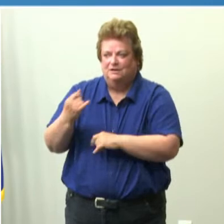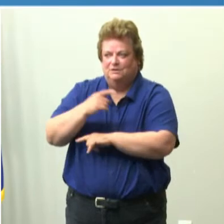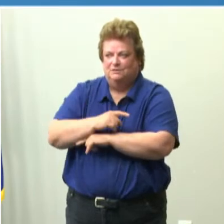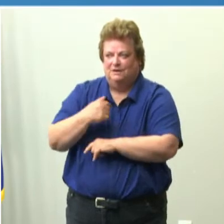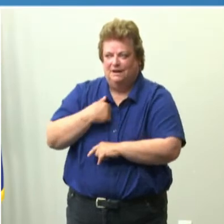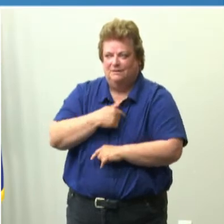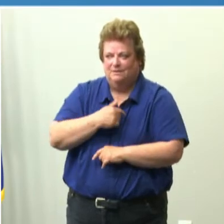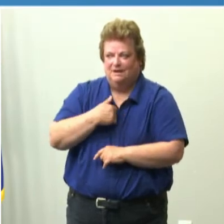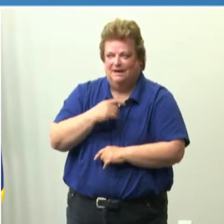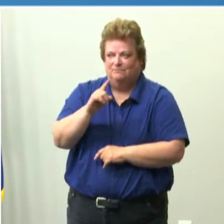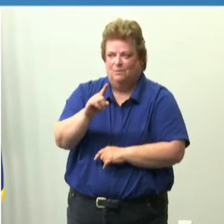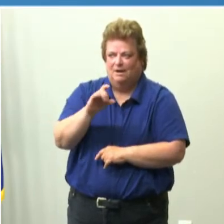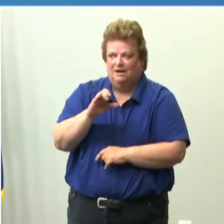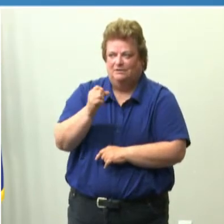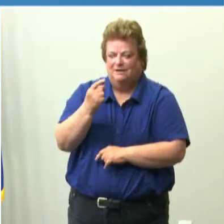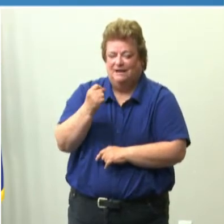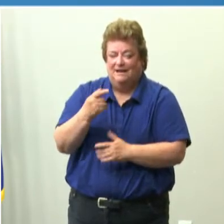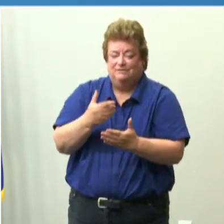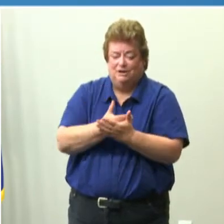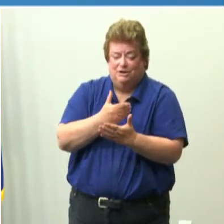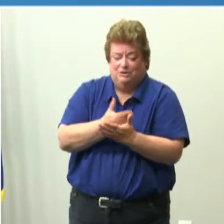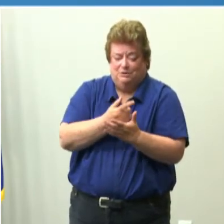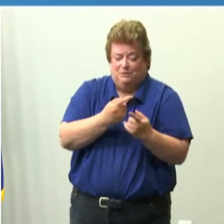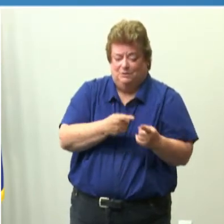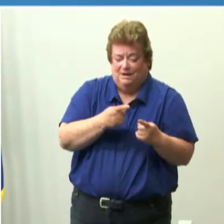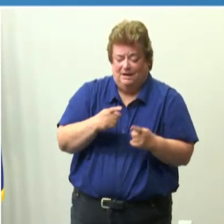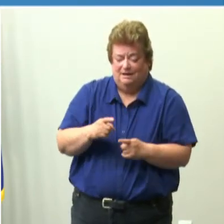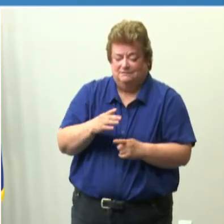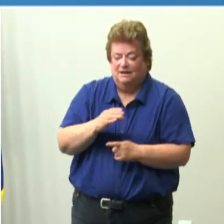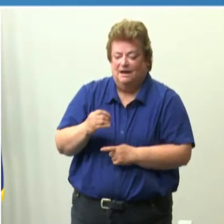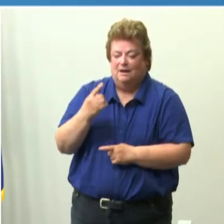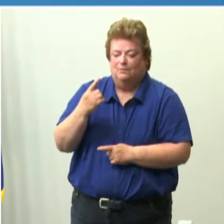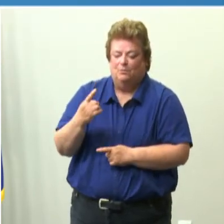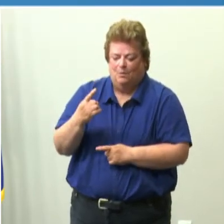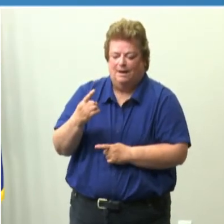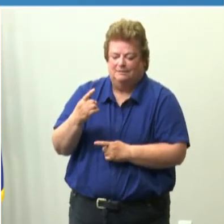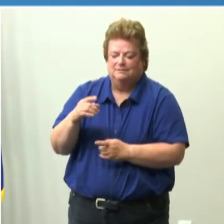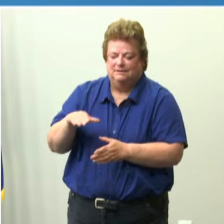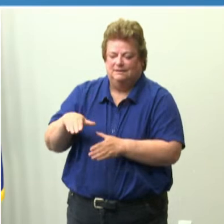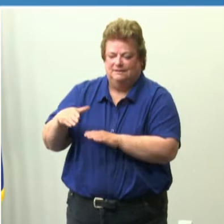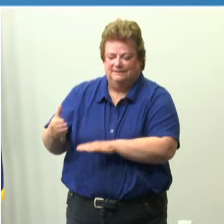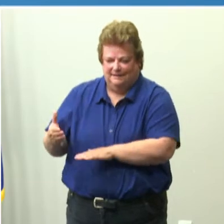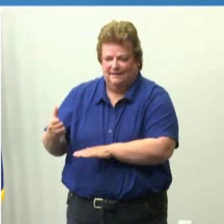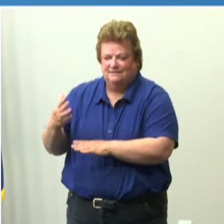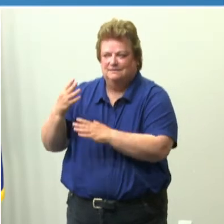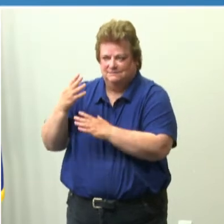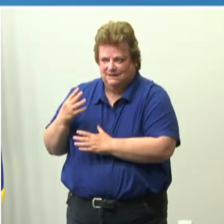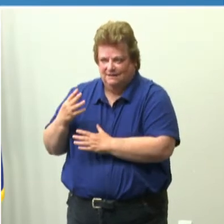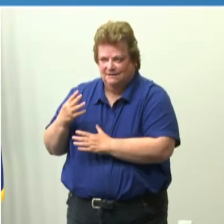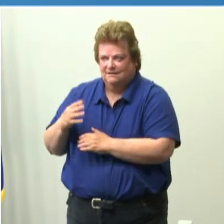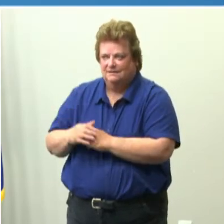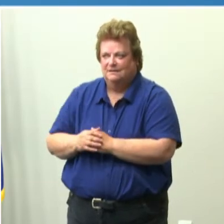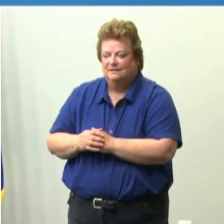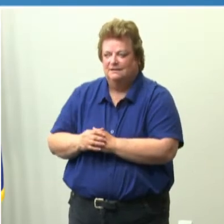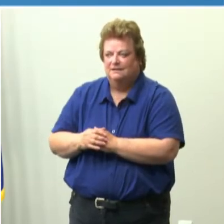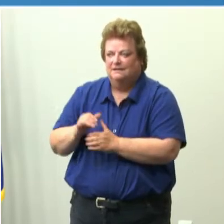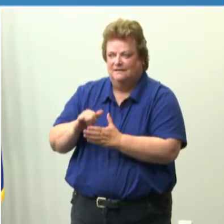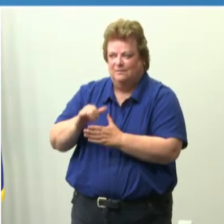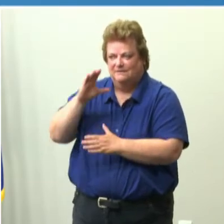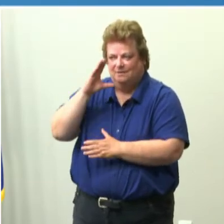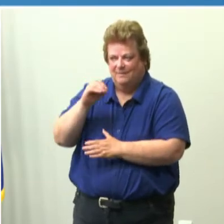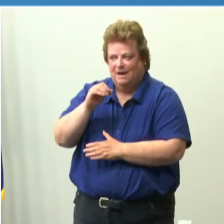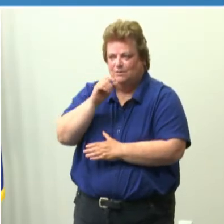reporting 111 new cases and sadly, one additional death due to COVID-19. This was a male in